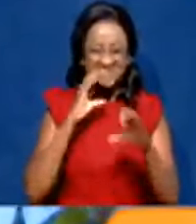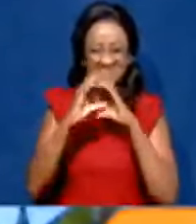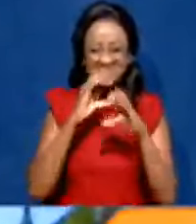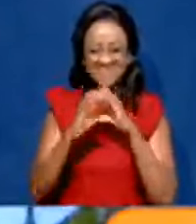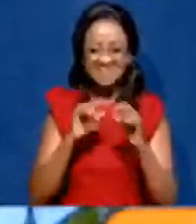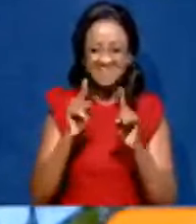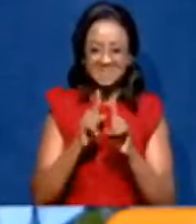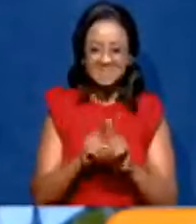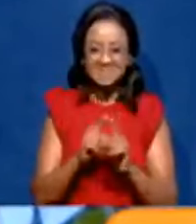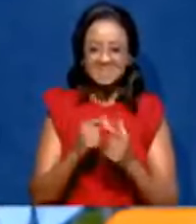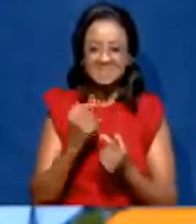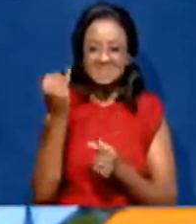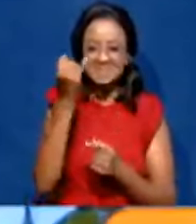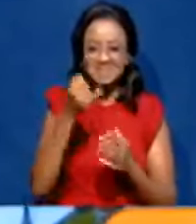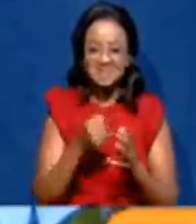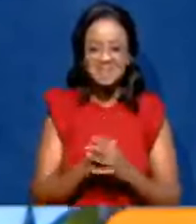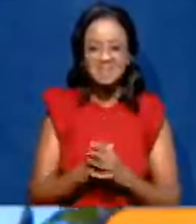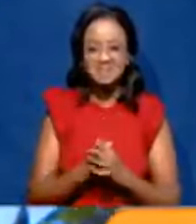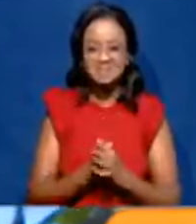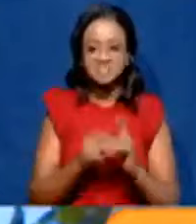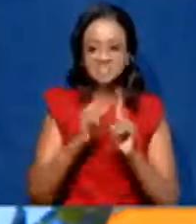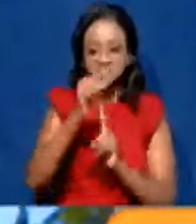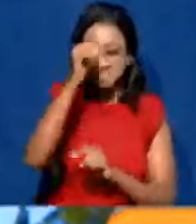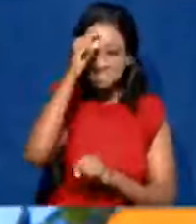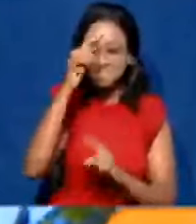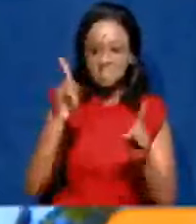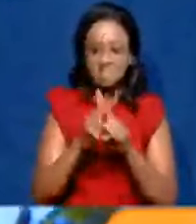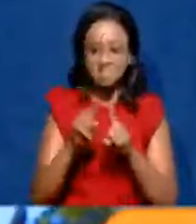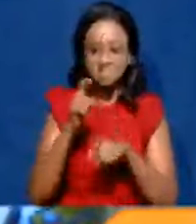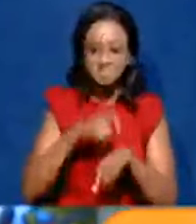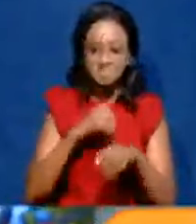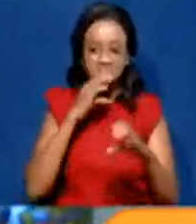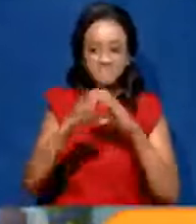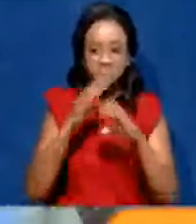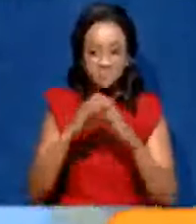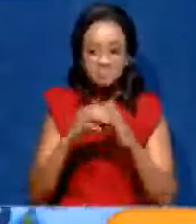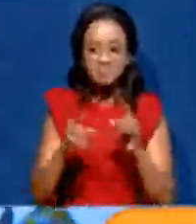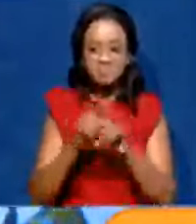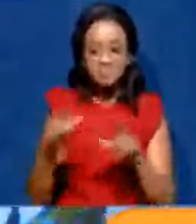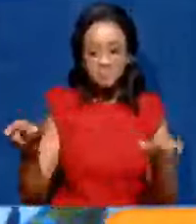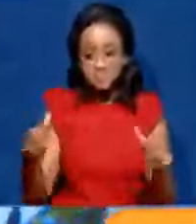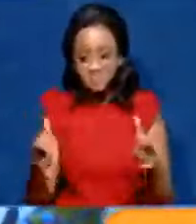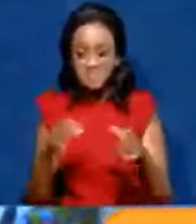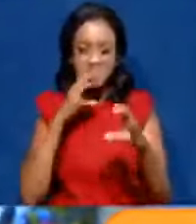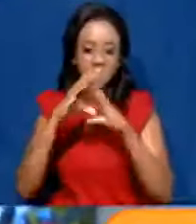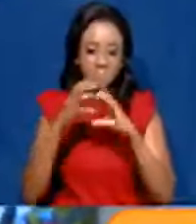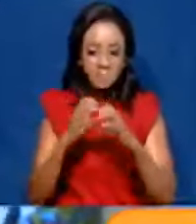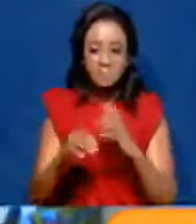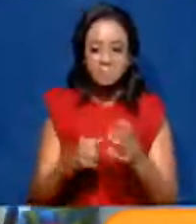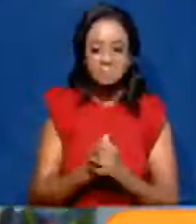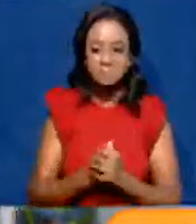art, and the government is also communicating, just like the media is communicating. And